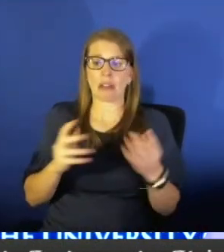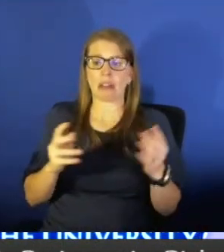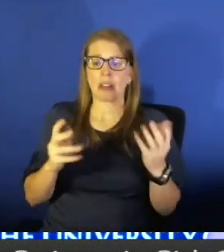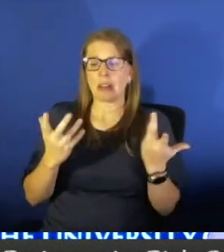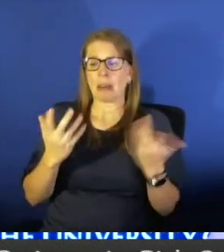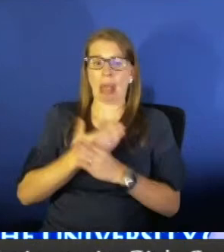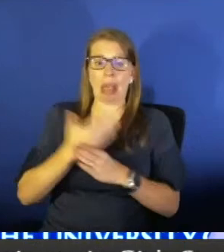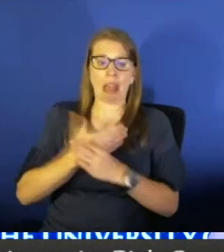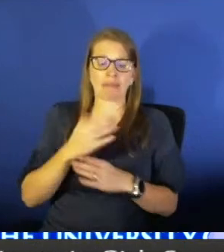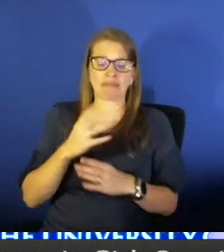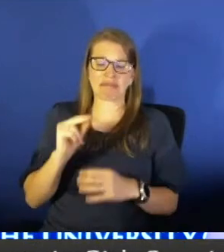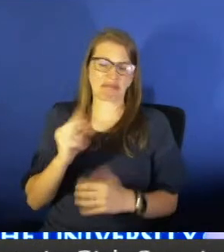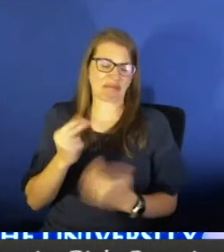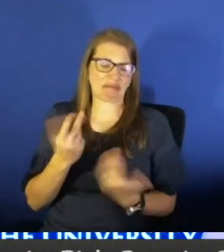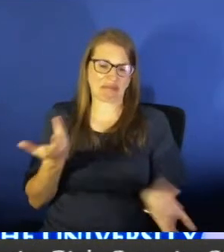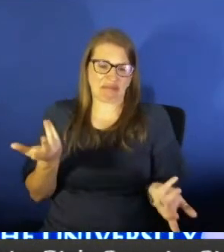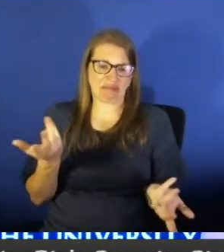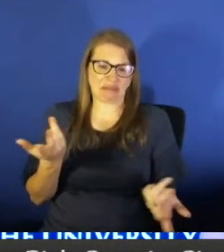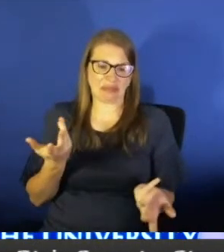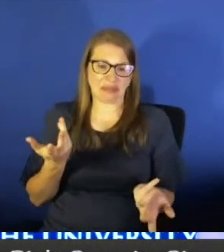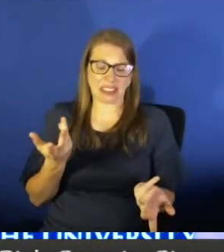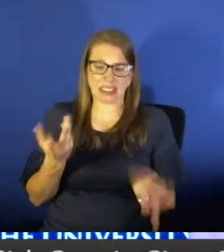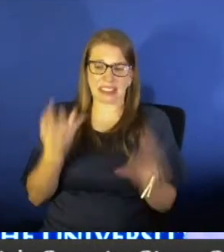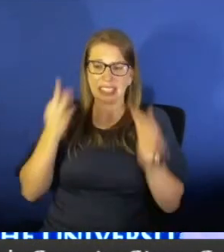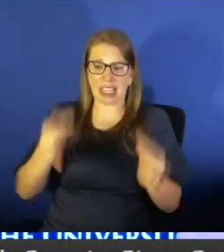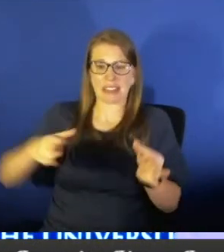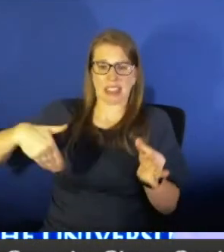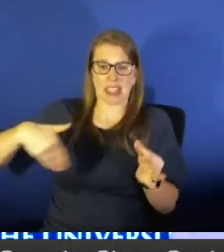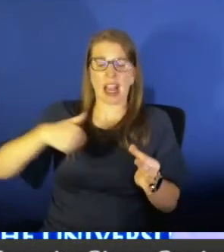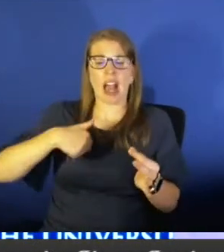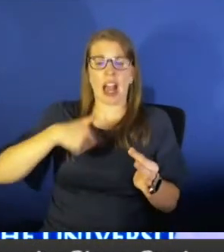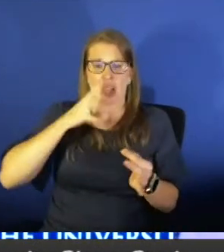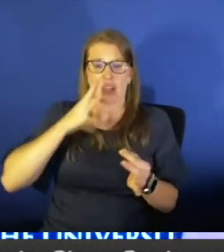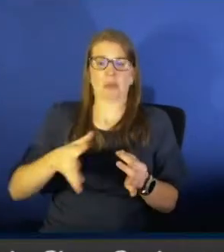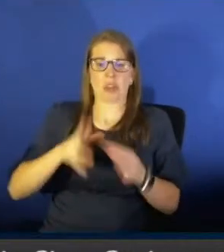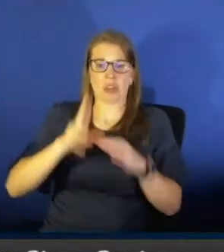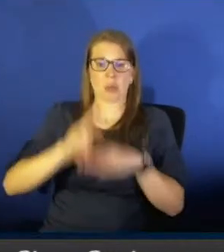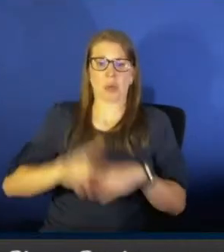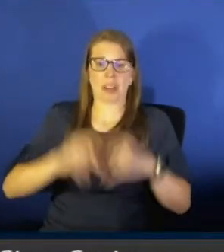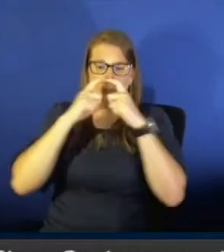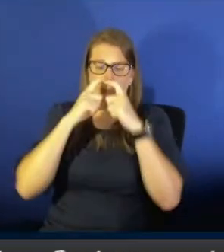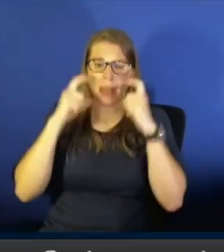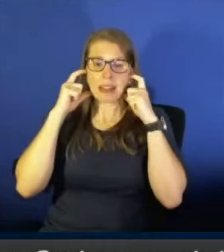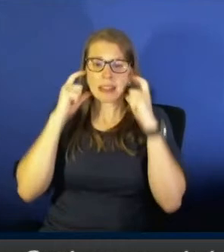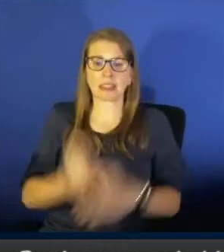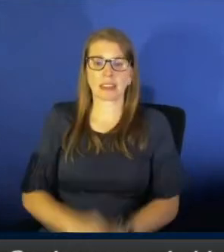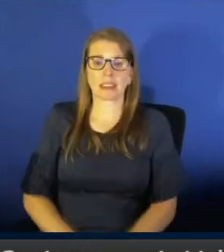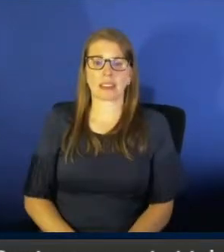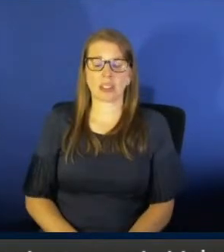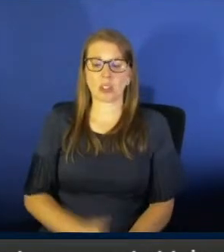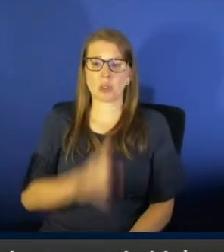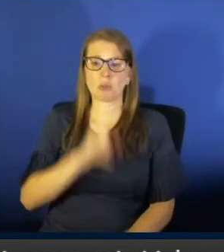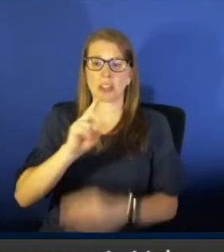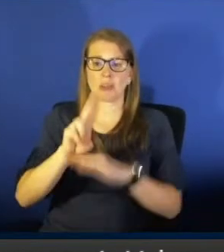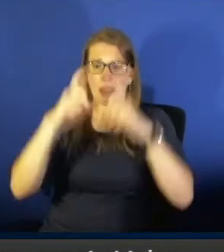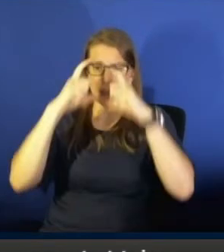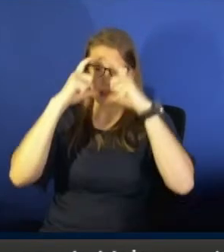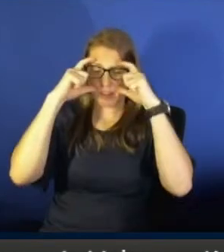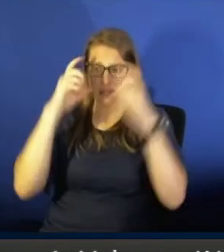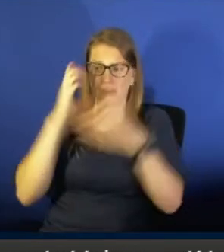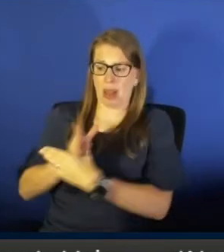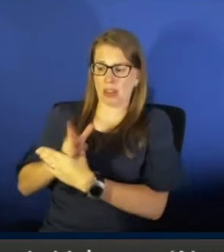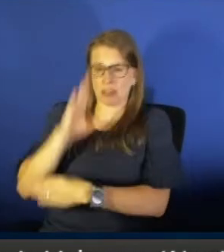I still haven't made that decision yet, but I will certainly be wearing my mask. So you just do it to bug your son? Yeah, it's fun